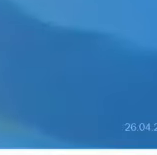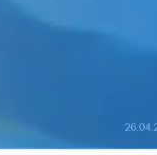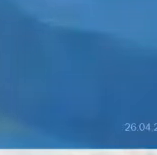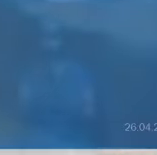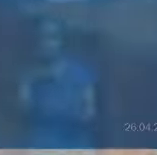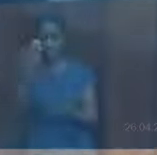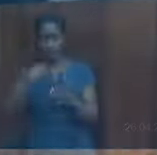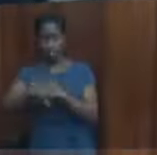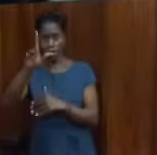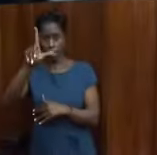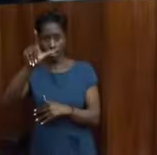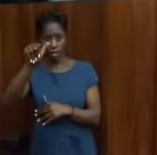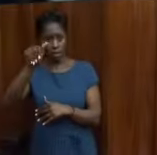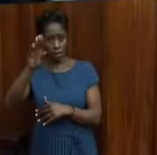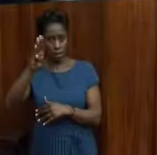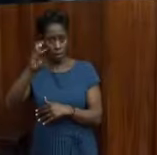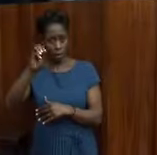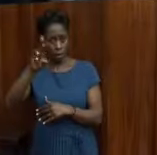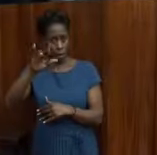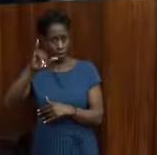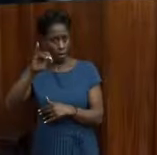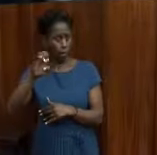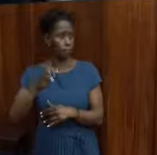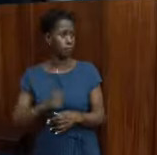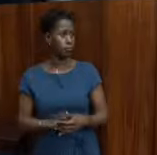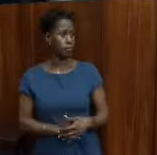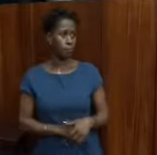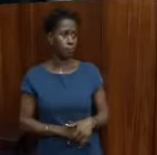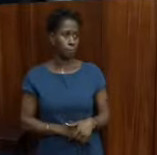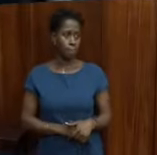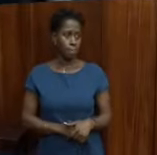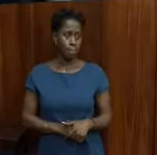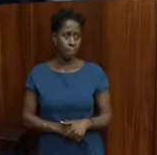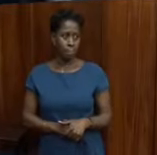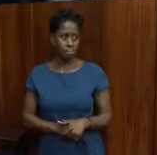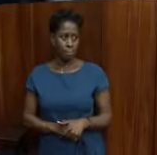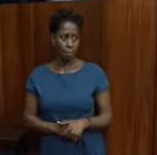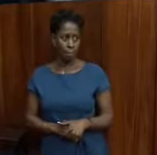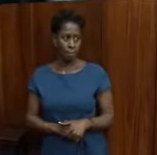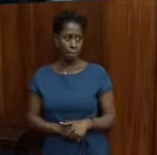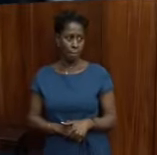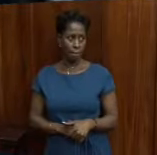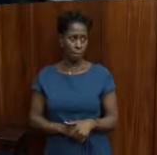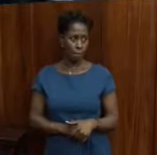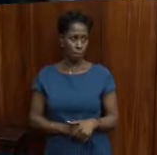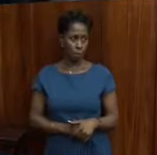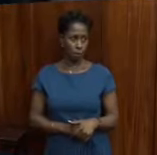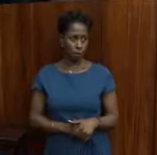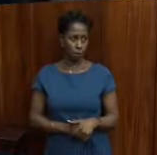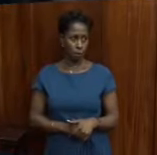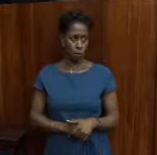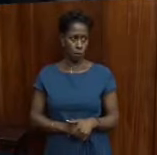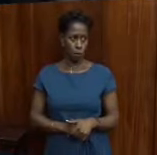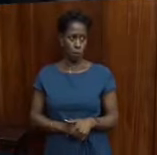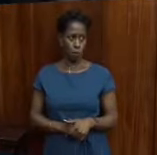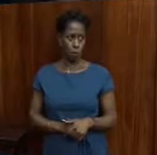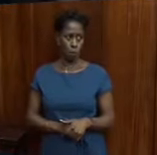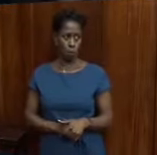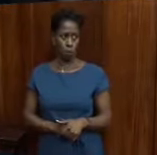the commencement of this project. Mr. Speaker, when the St. Lucia Labour Party administration launched the